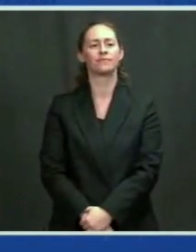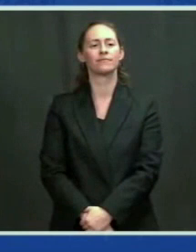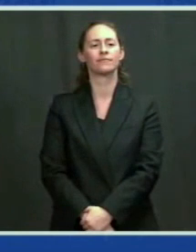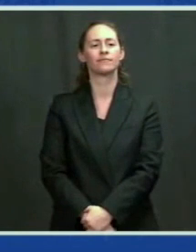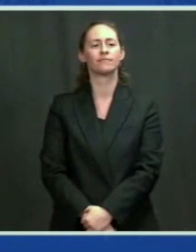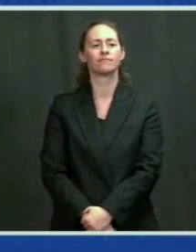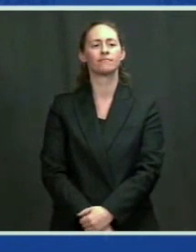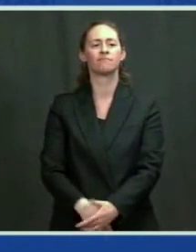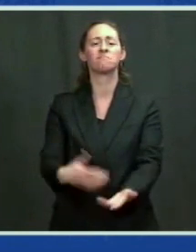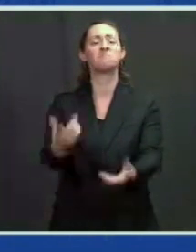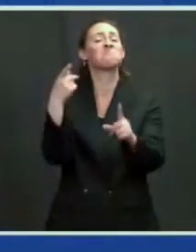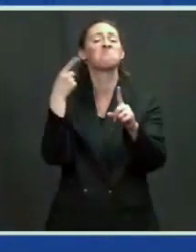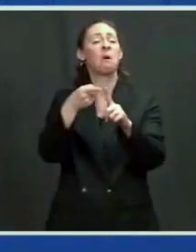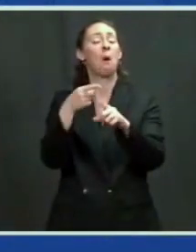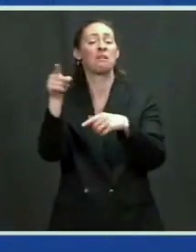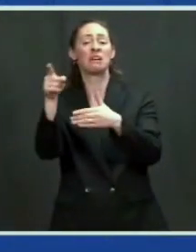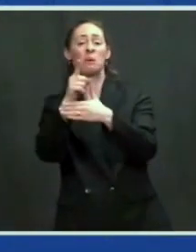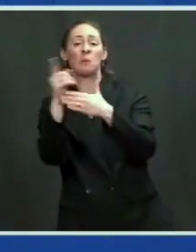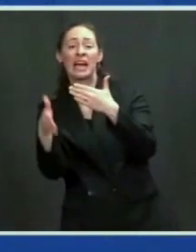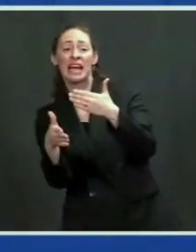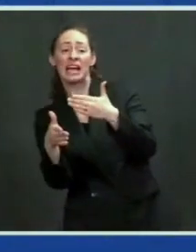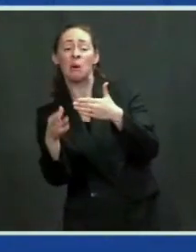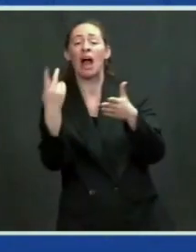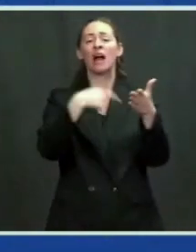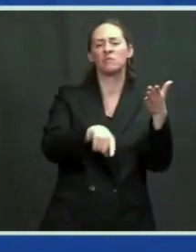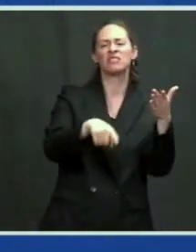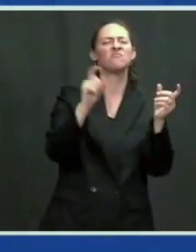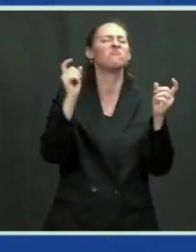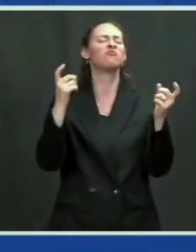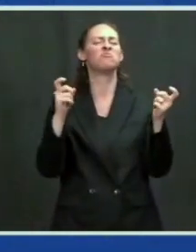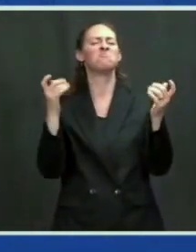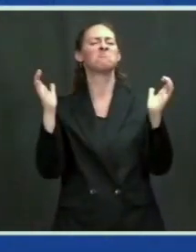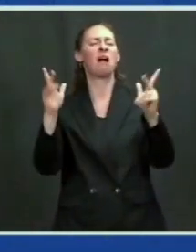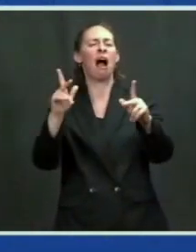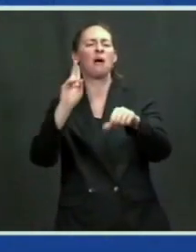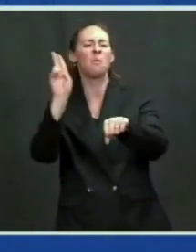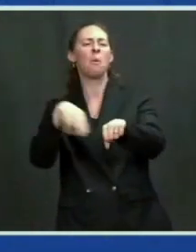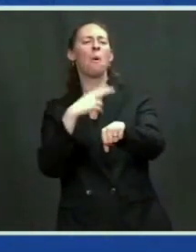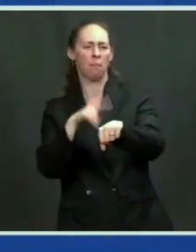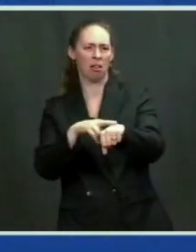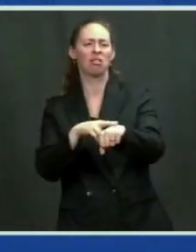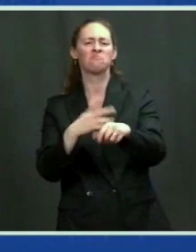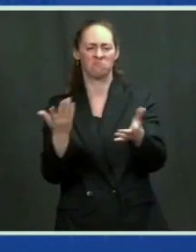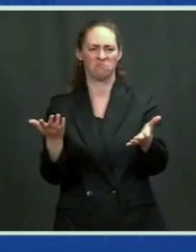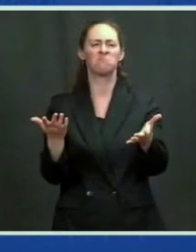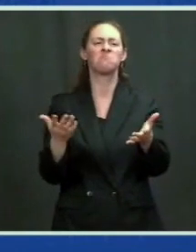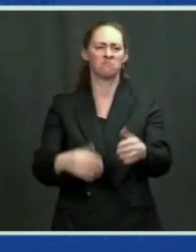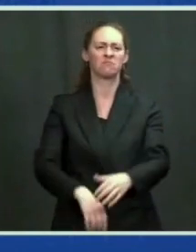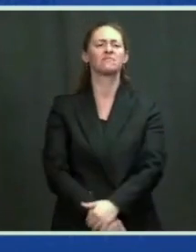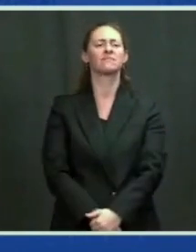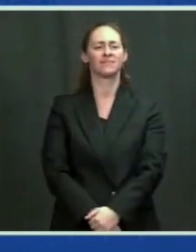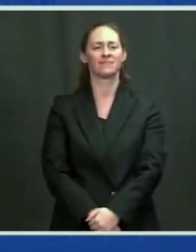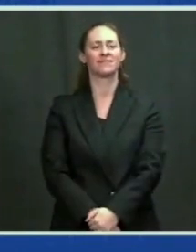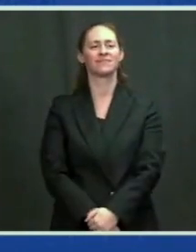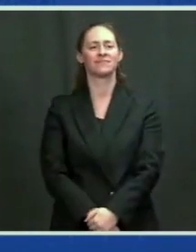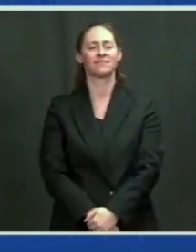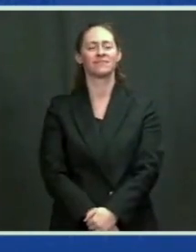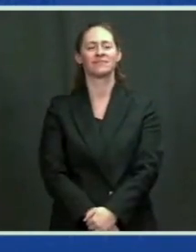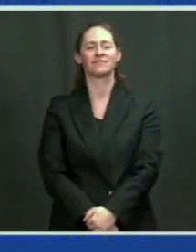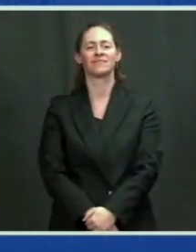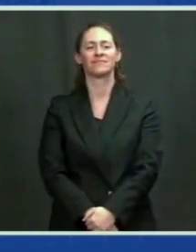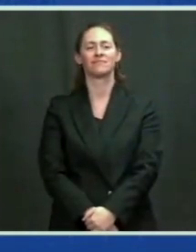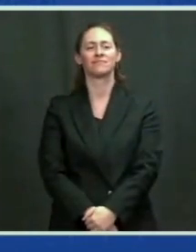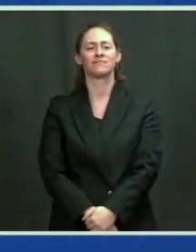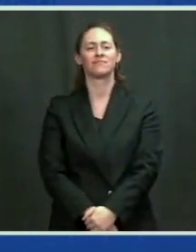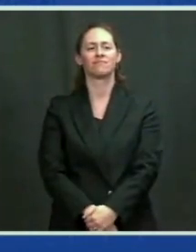week. In the meantime, I want to update you on what our administration is doing to accelerate this process, to mitigate